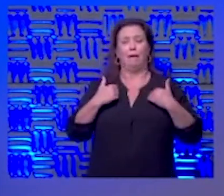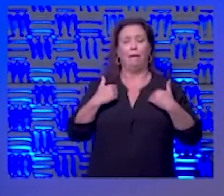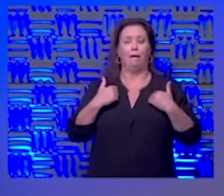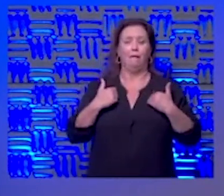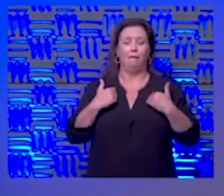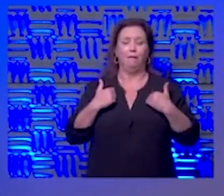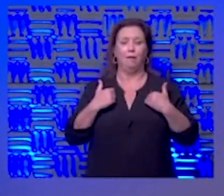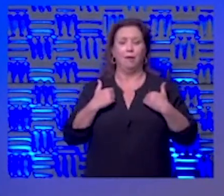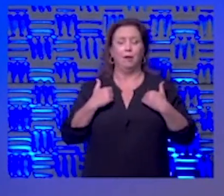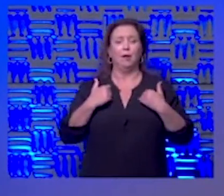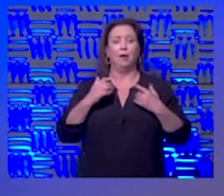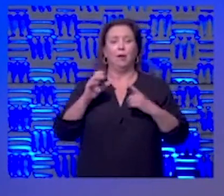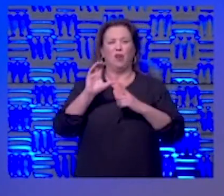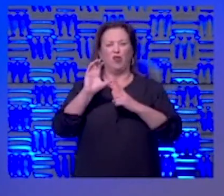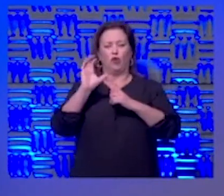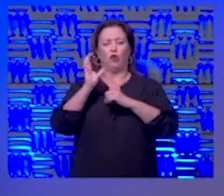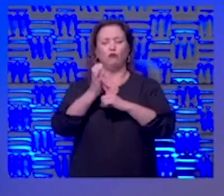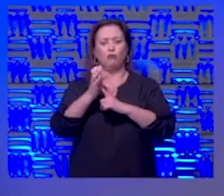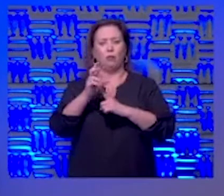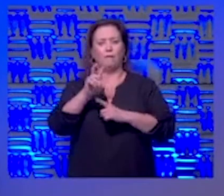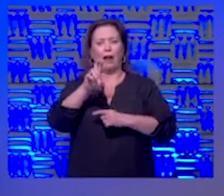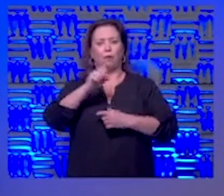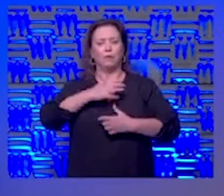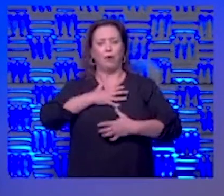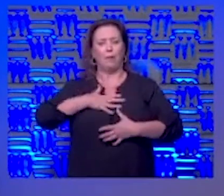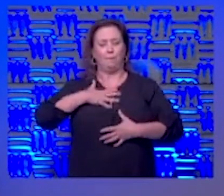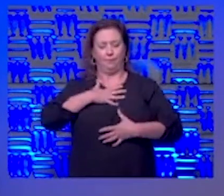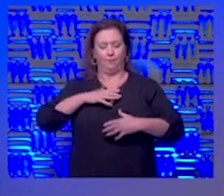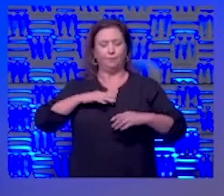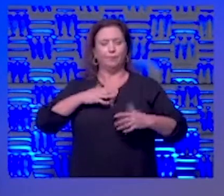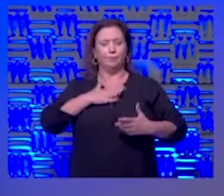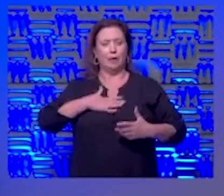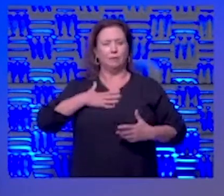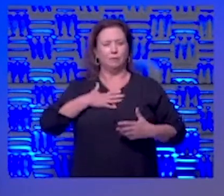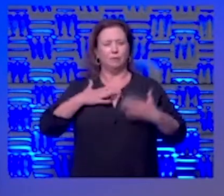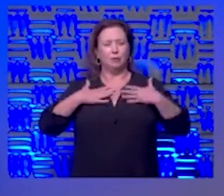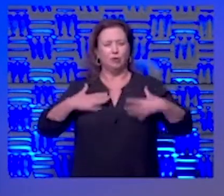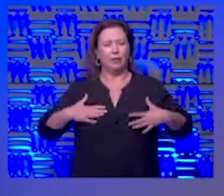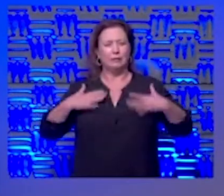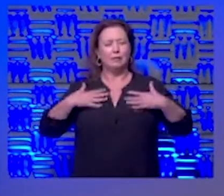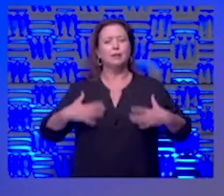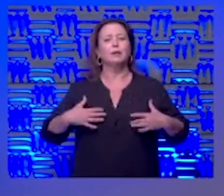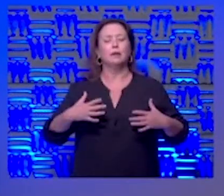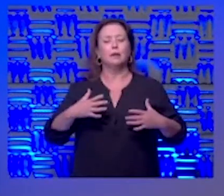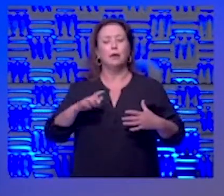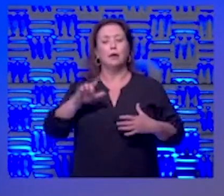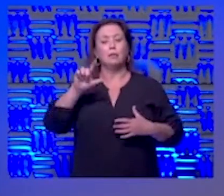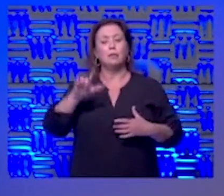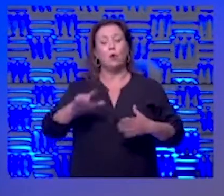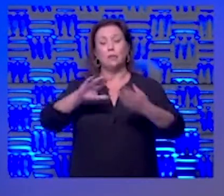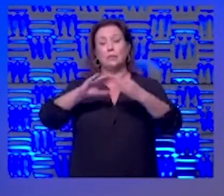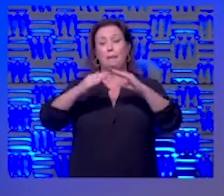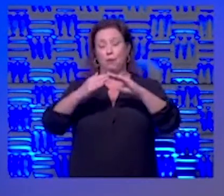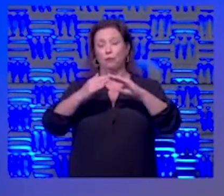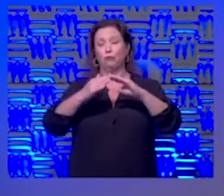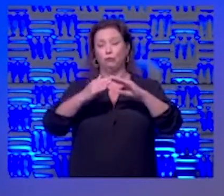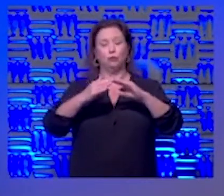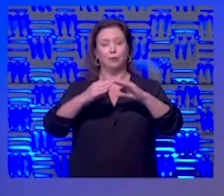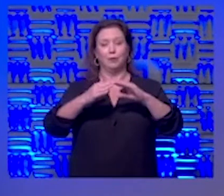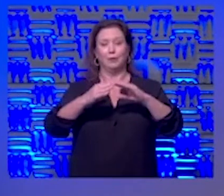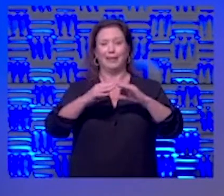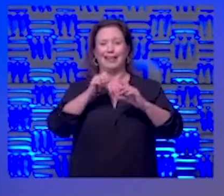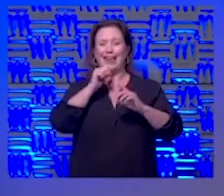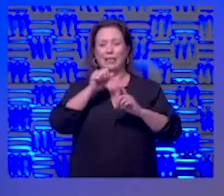as culturable virus from the upper respiratory tract, it really seems to be in lowest concentrations and really not to